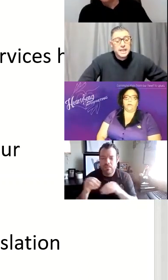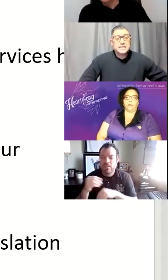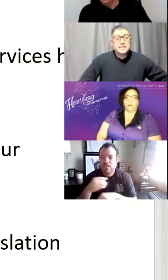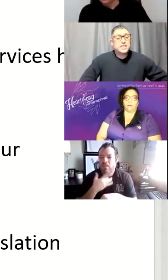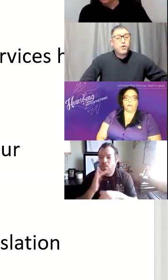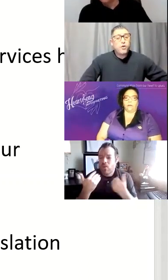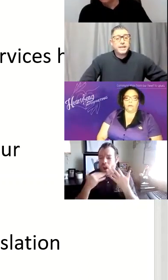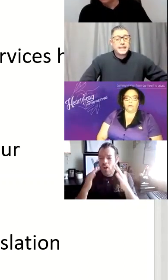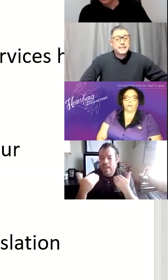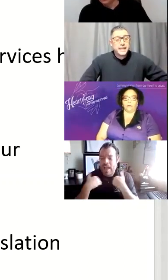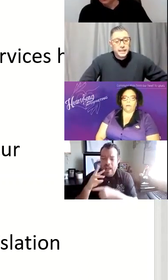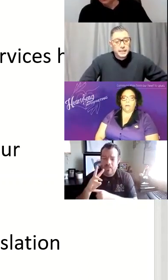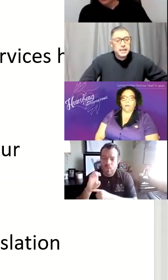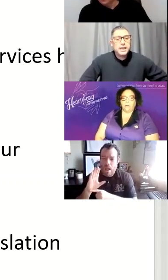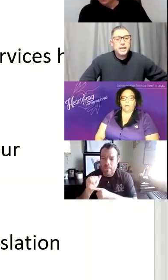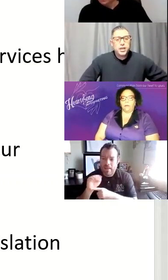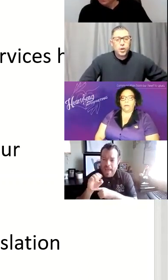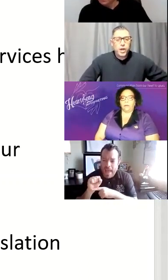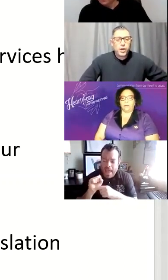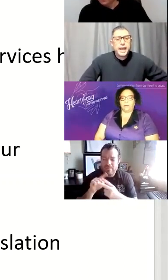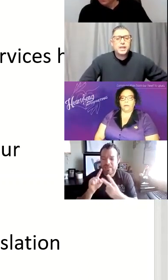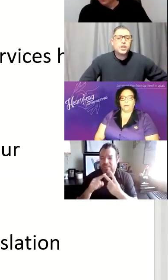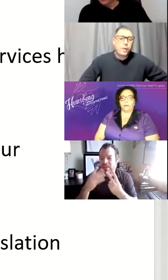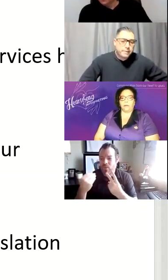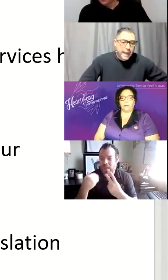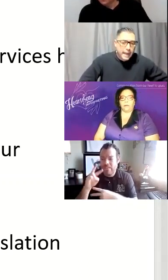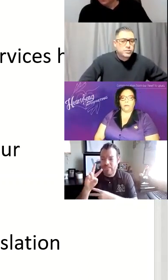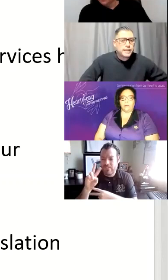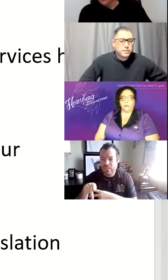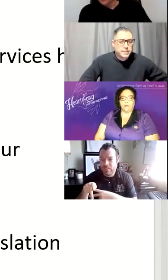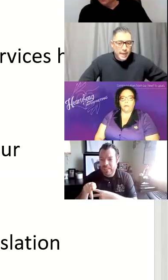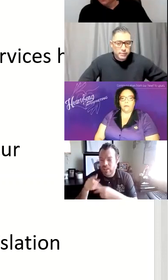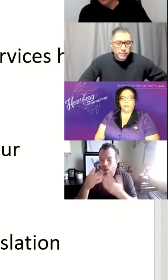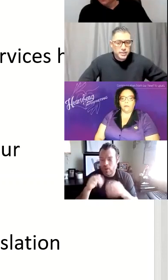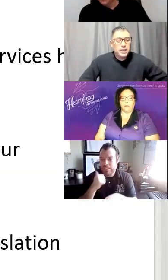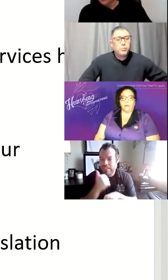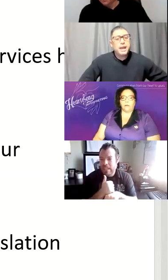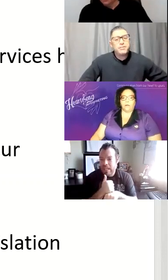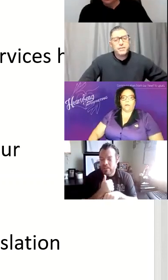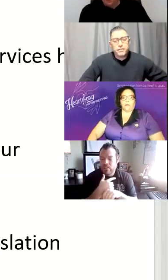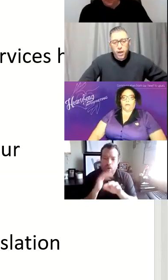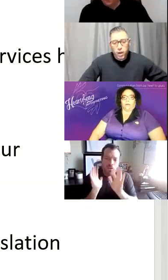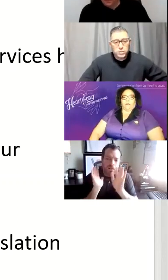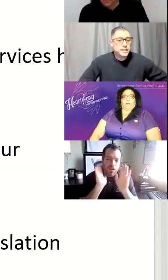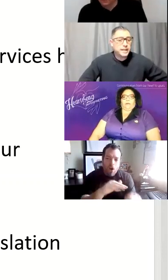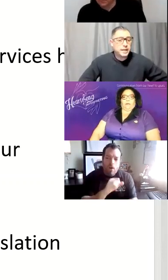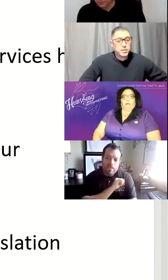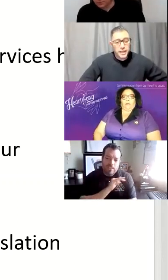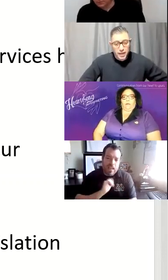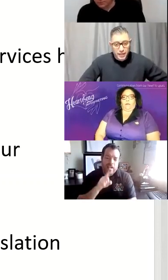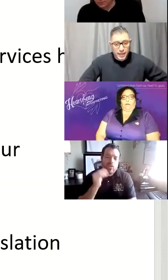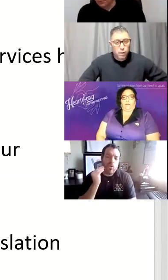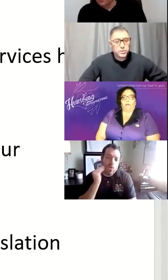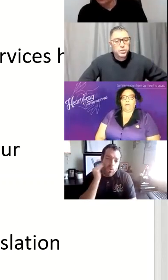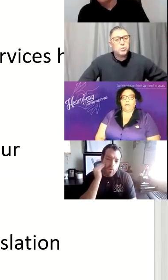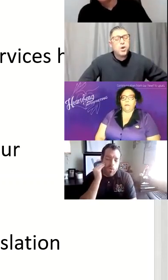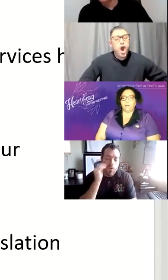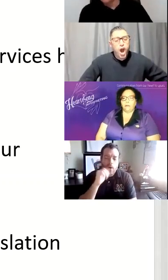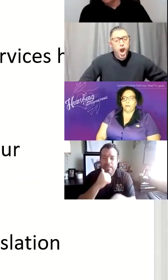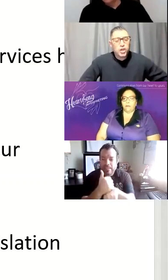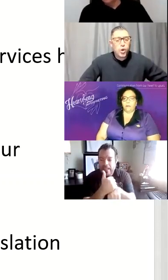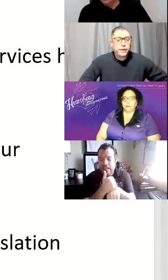services. Since COVID has hit, and you know, we already had the webcam, so that was established. We have the video phones set up, so that kind of helps.